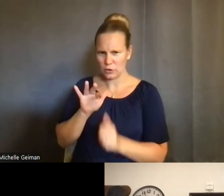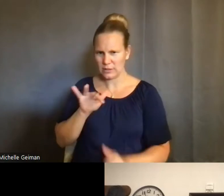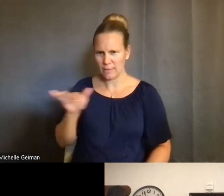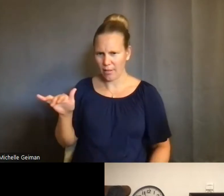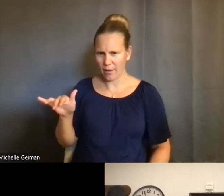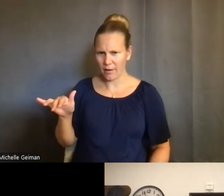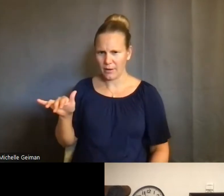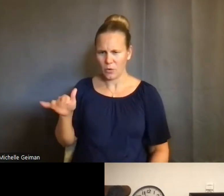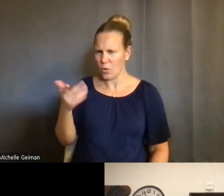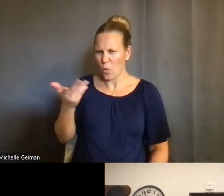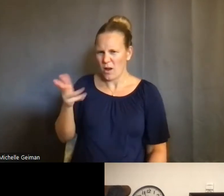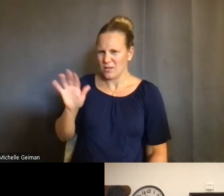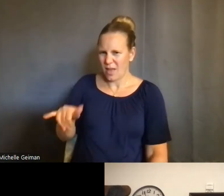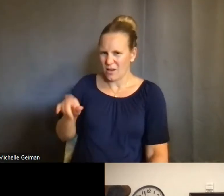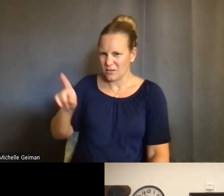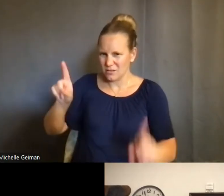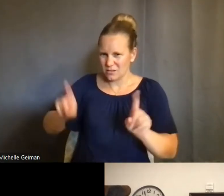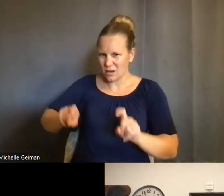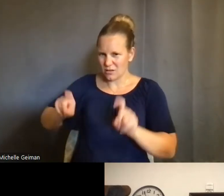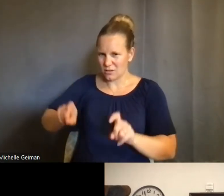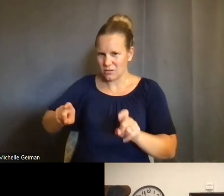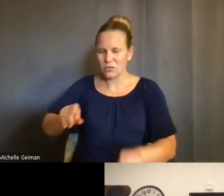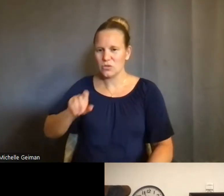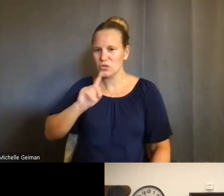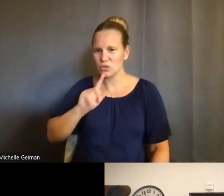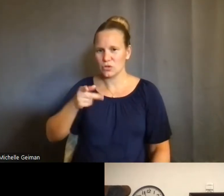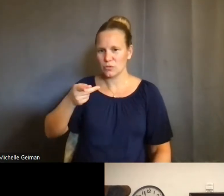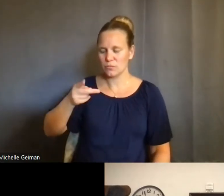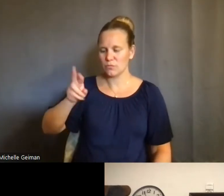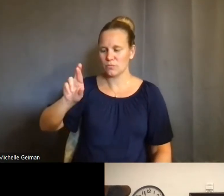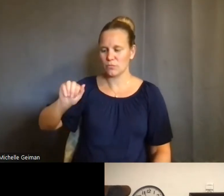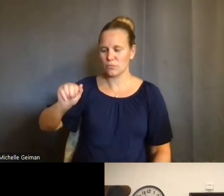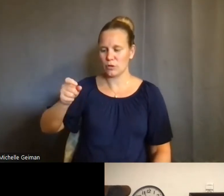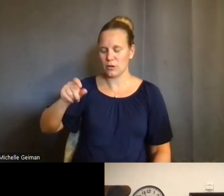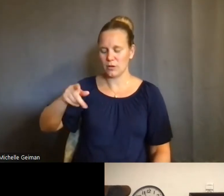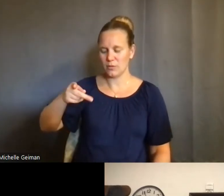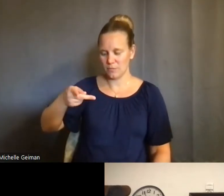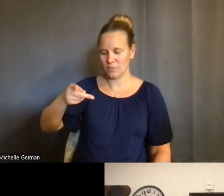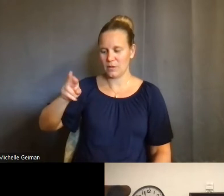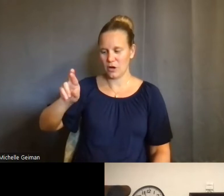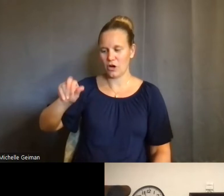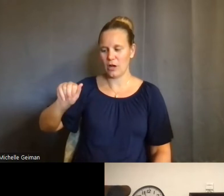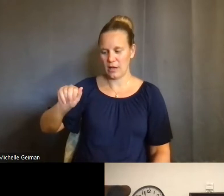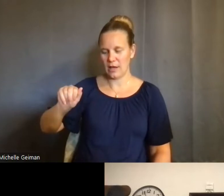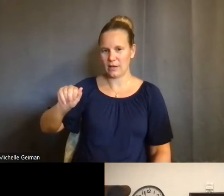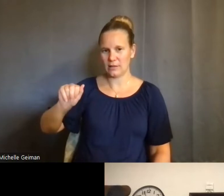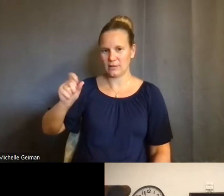that? Sure. So the Praxis series, Praxis,